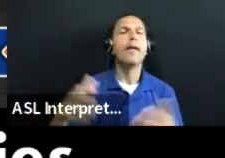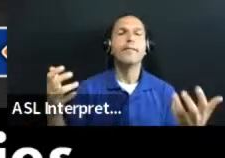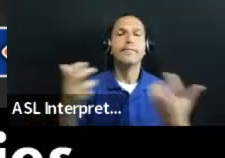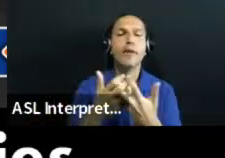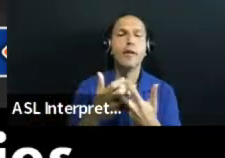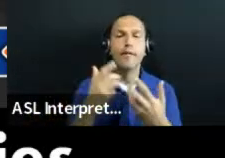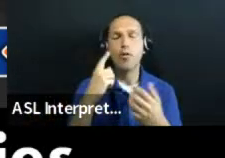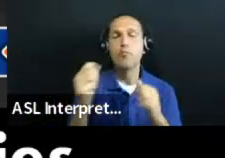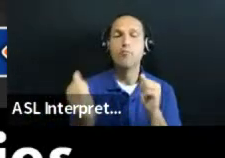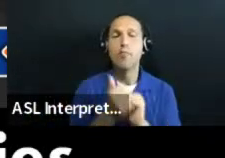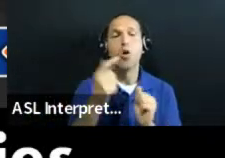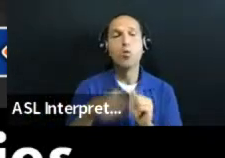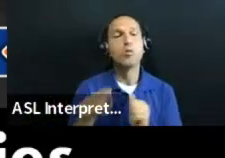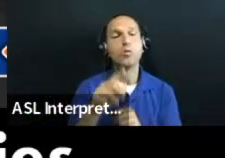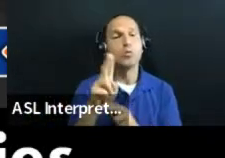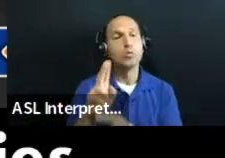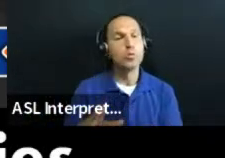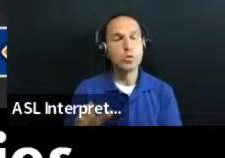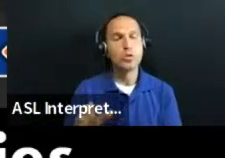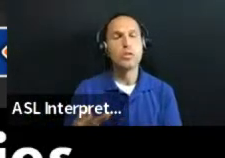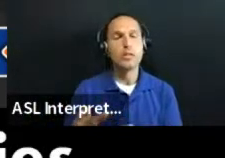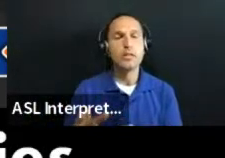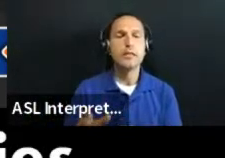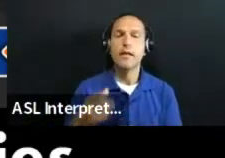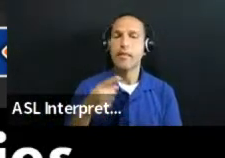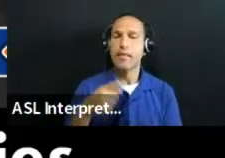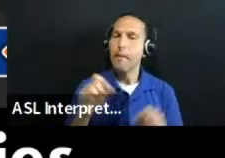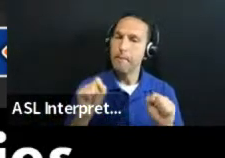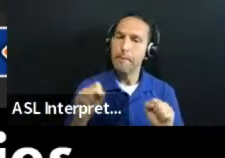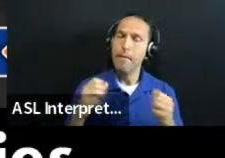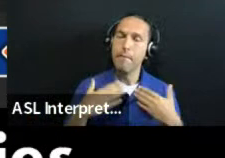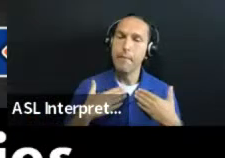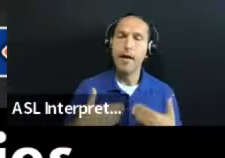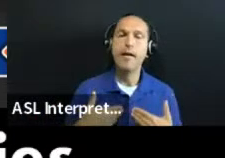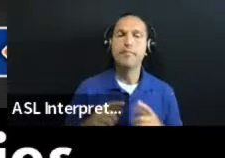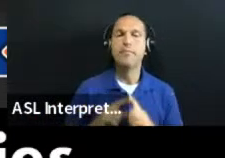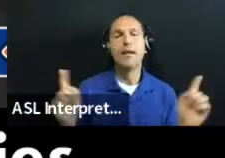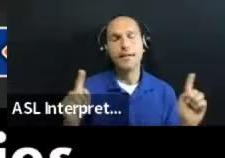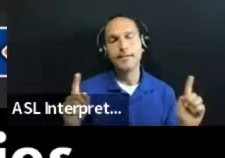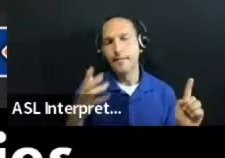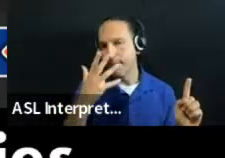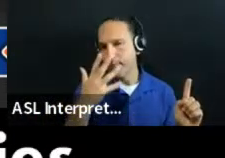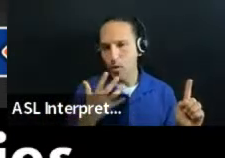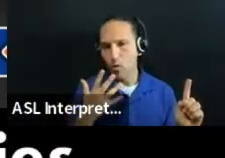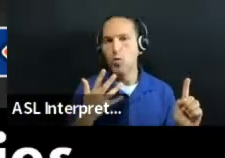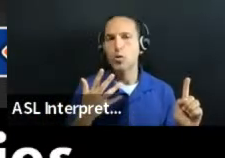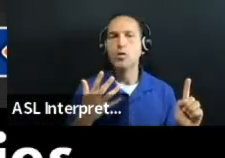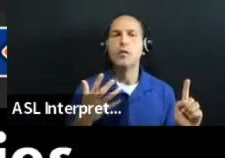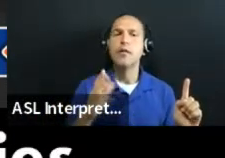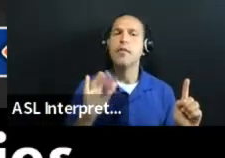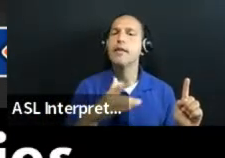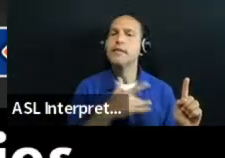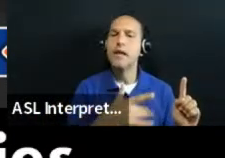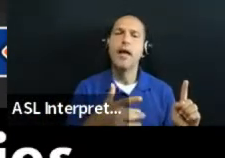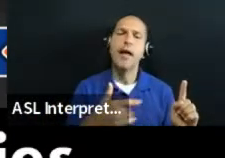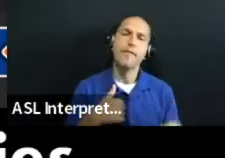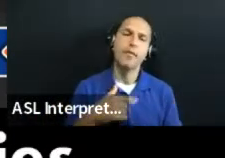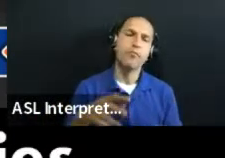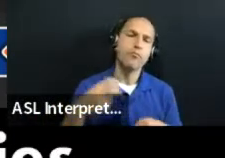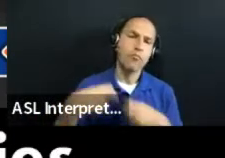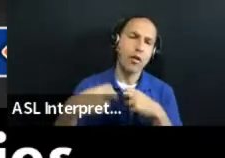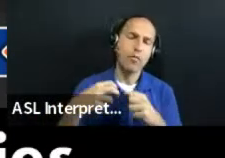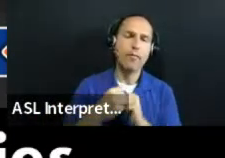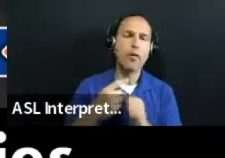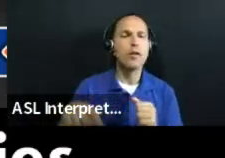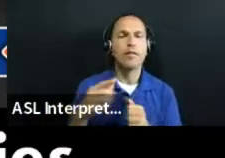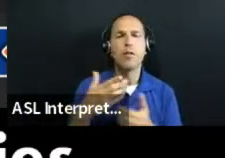maybe a majority of users that are able-bodied, but unfortunately that tends to create problems for users